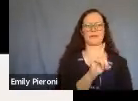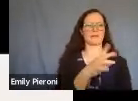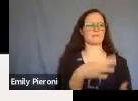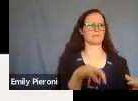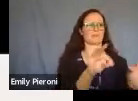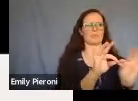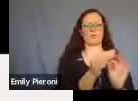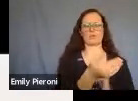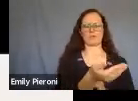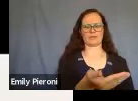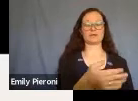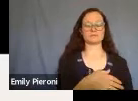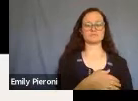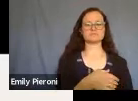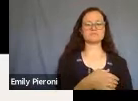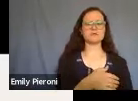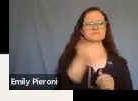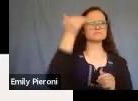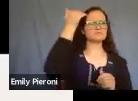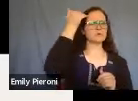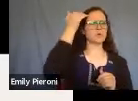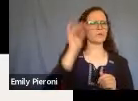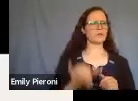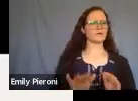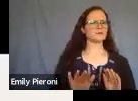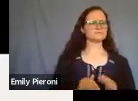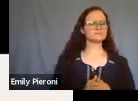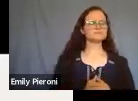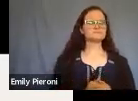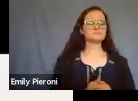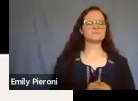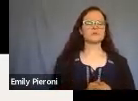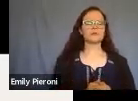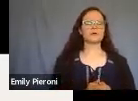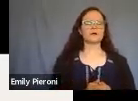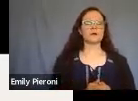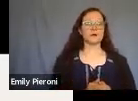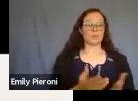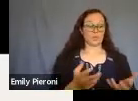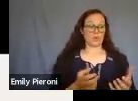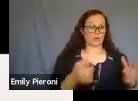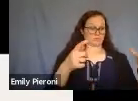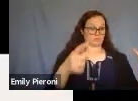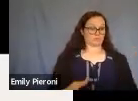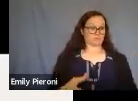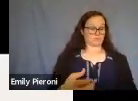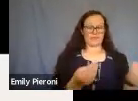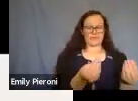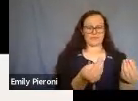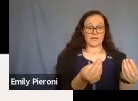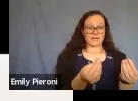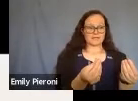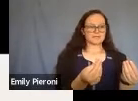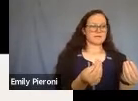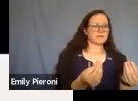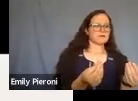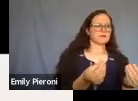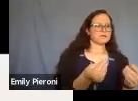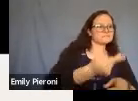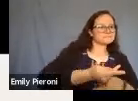we recognize, is to have plots that get treated a little bit